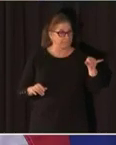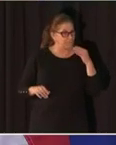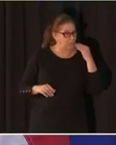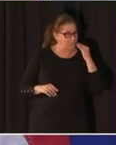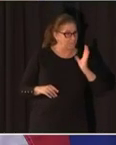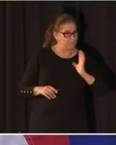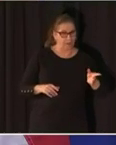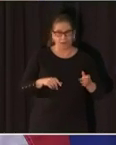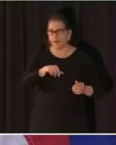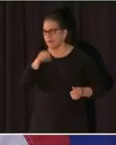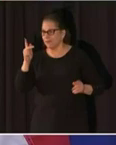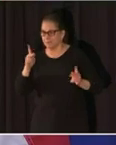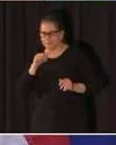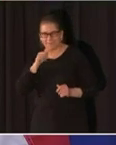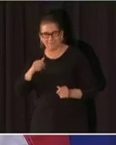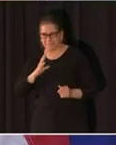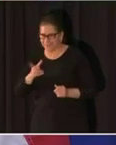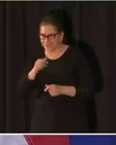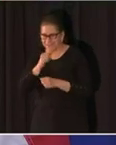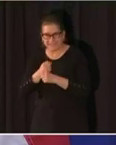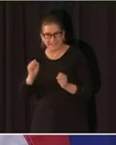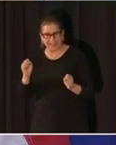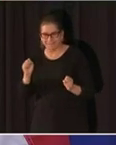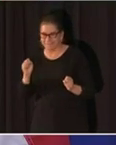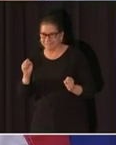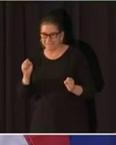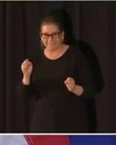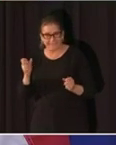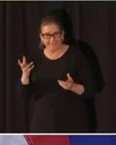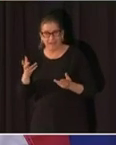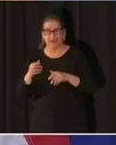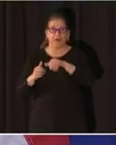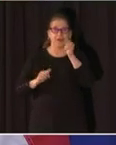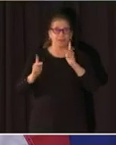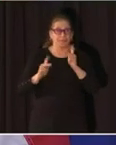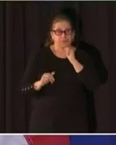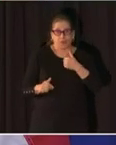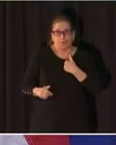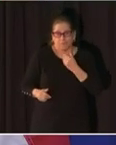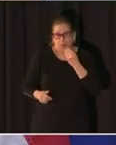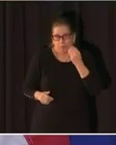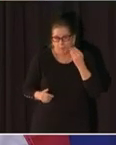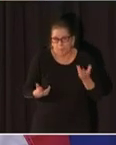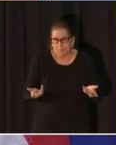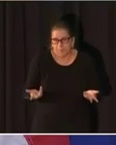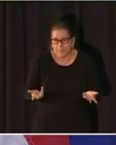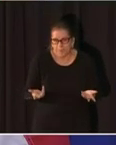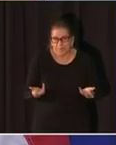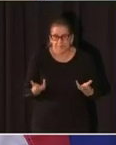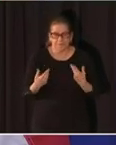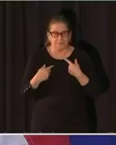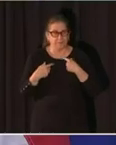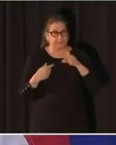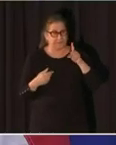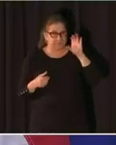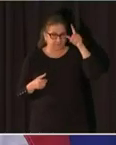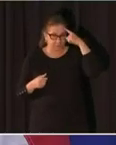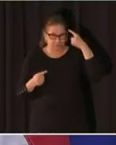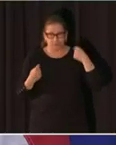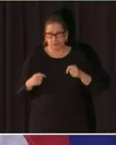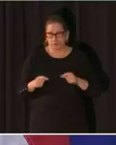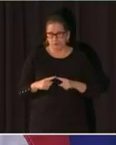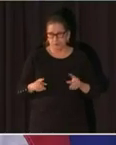of government to make sure that we're doing everything that we can for the most vulnerable among us.